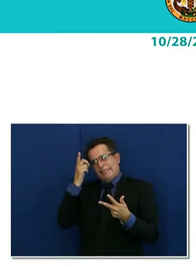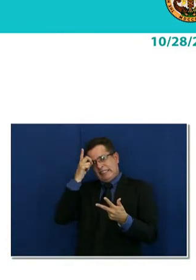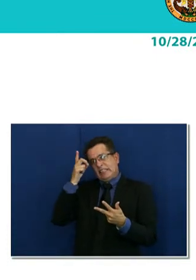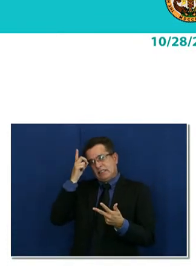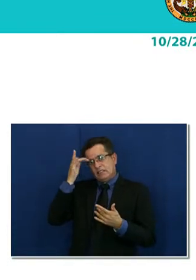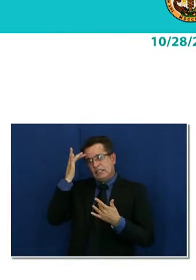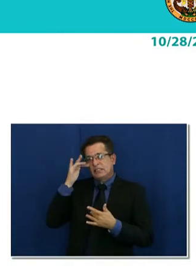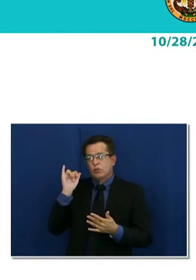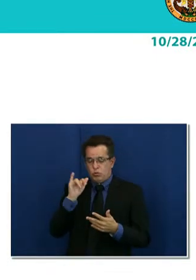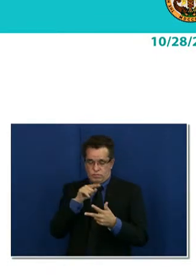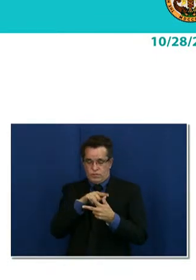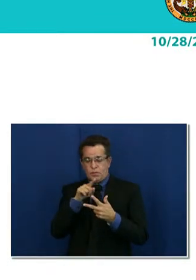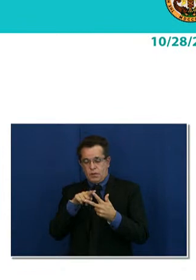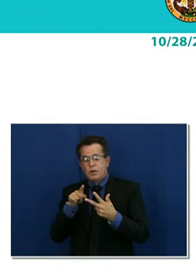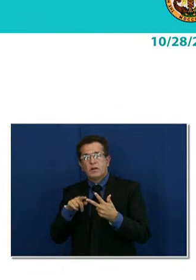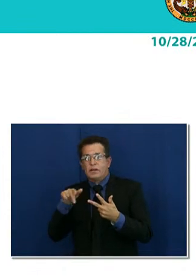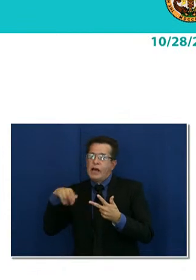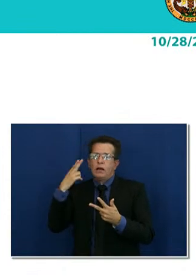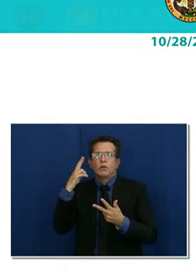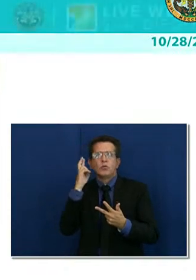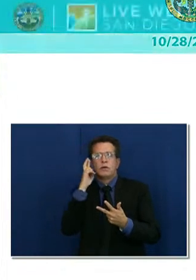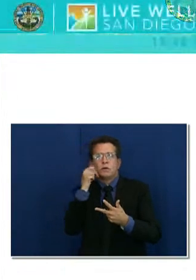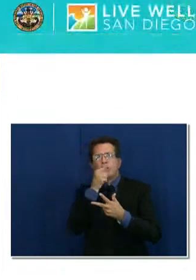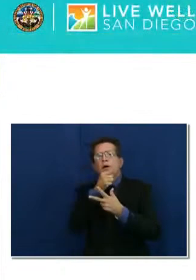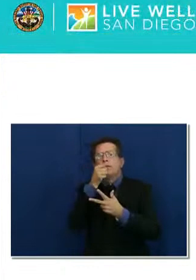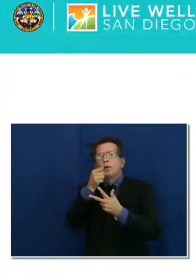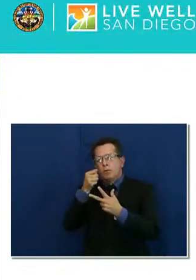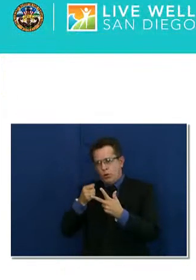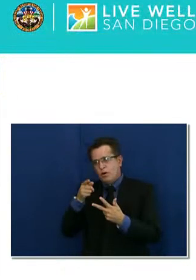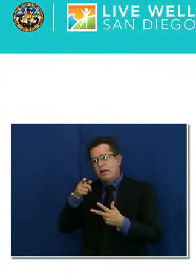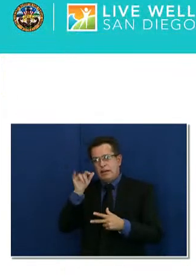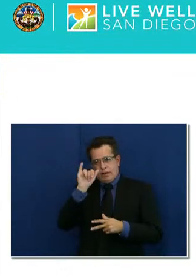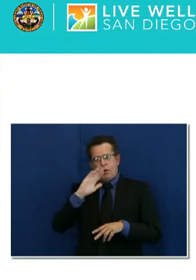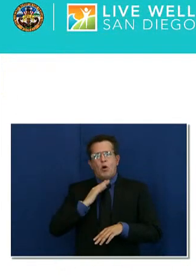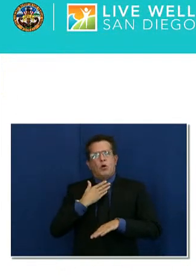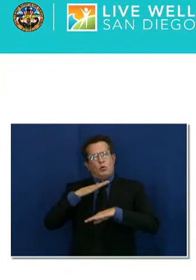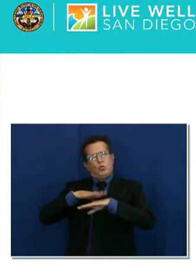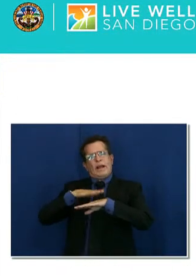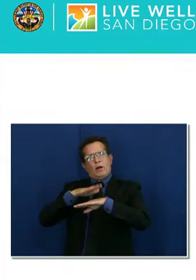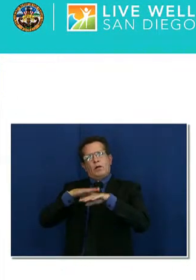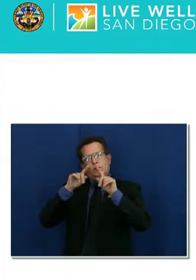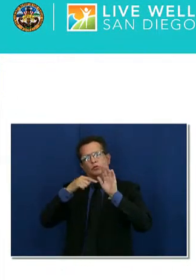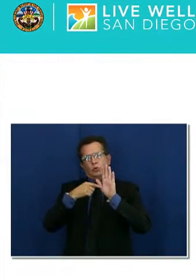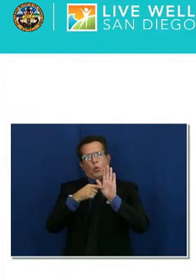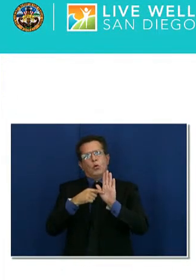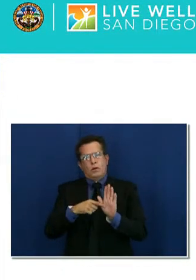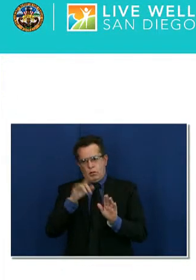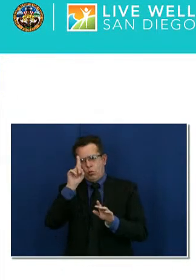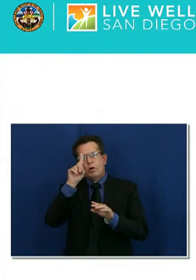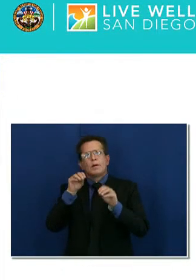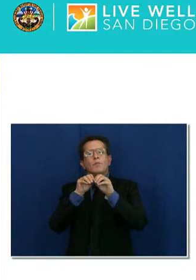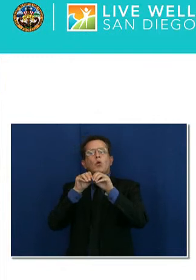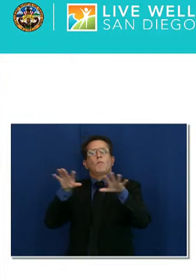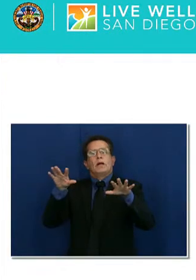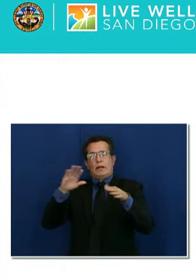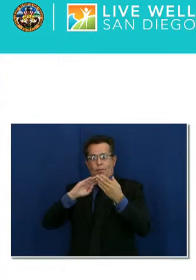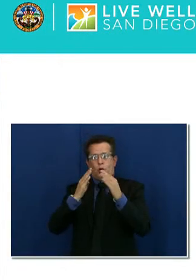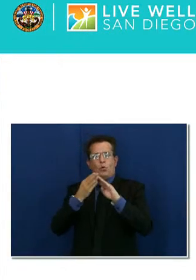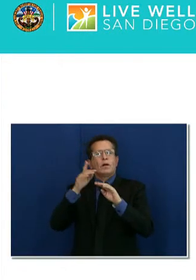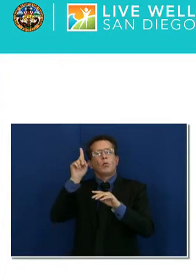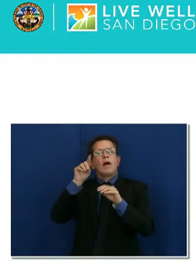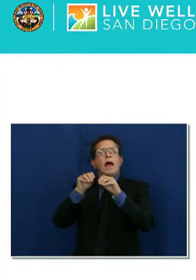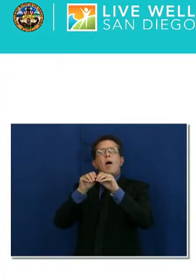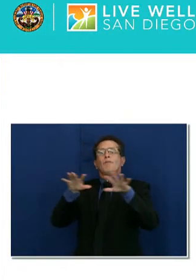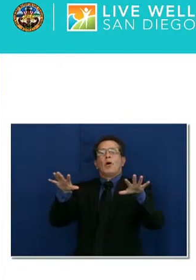disease. Now, our triggers dashboard is shown here. Community outbreaks